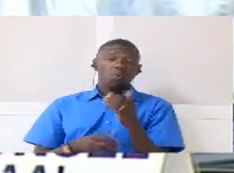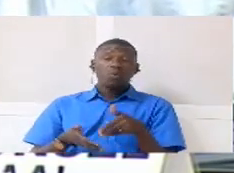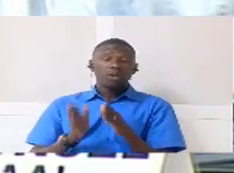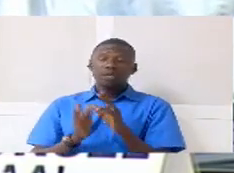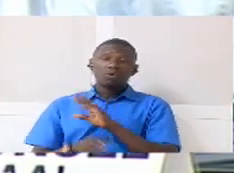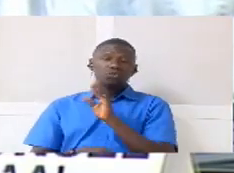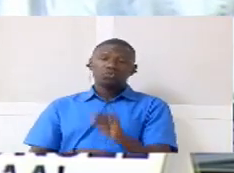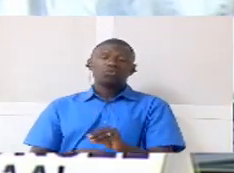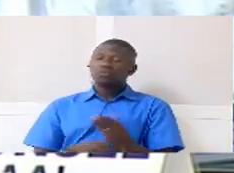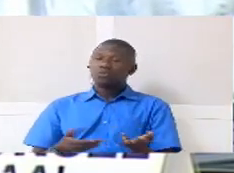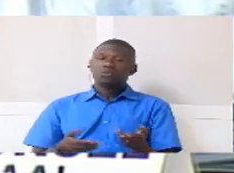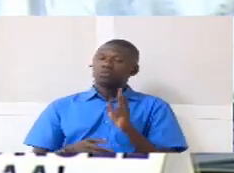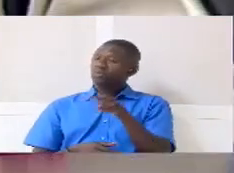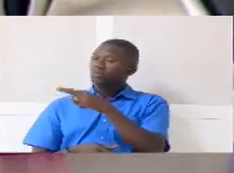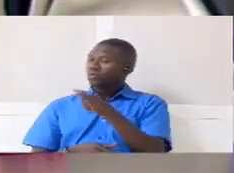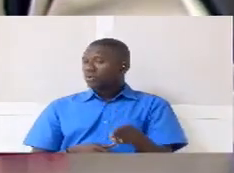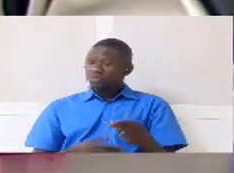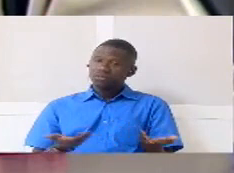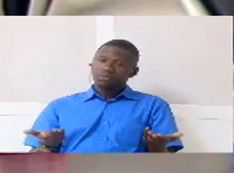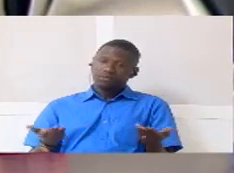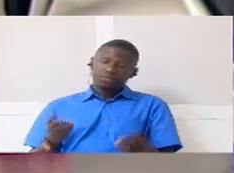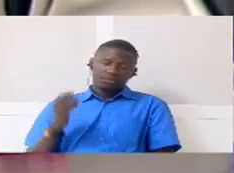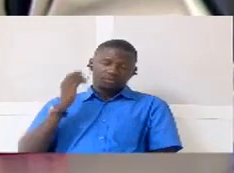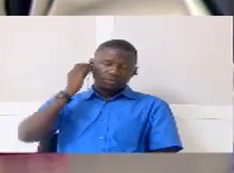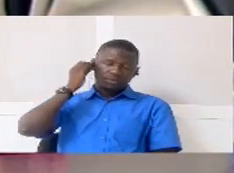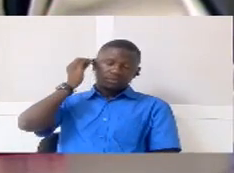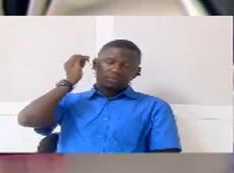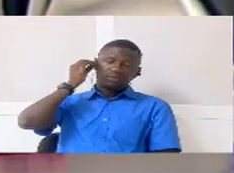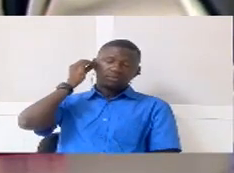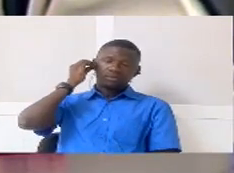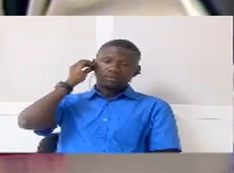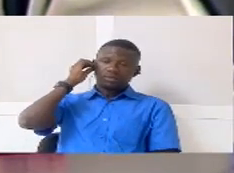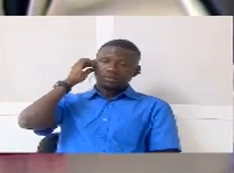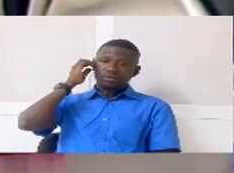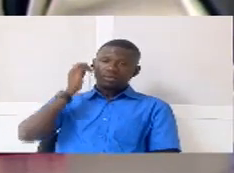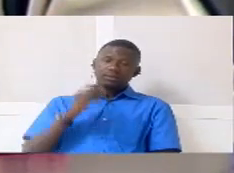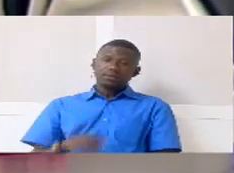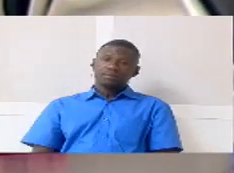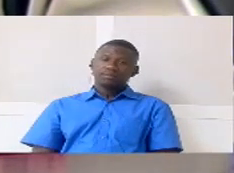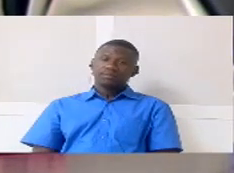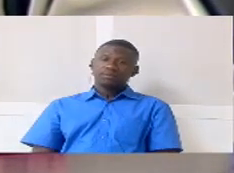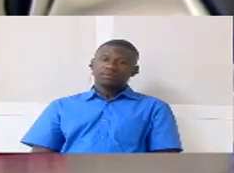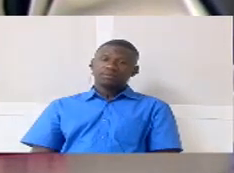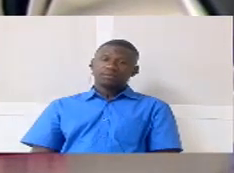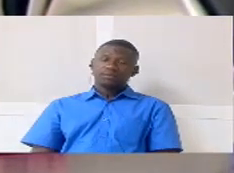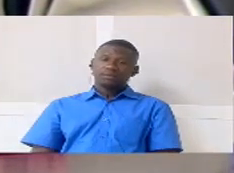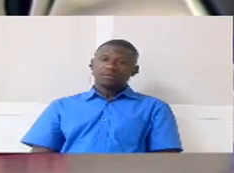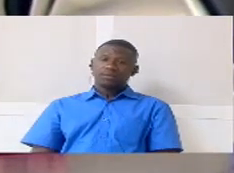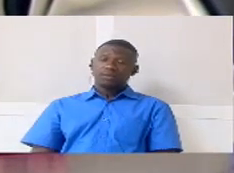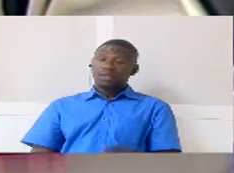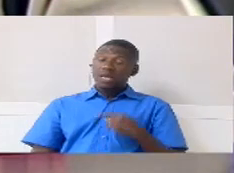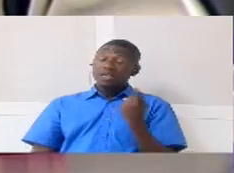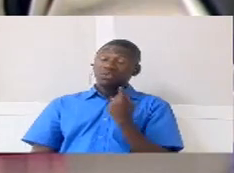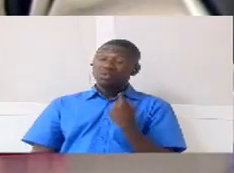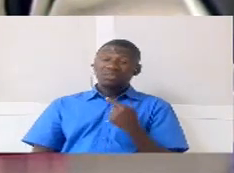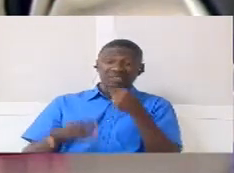kekang, menu silo mantanyola. And it's not limited to these people that I have just named. Lamara